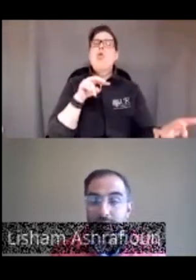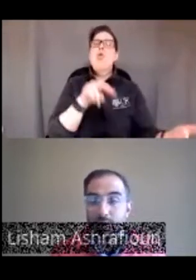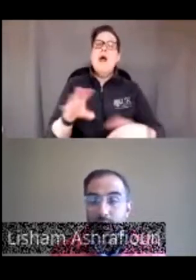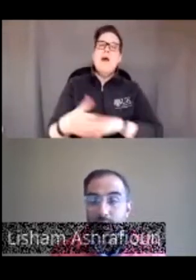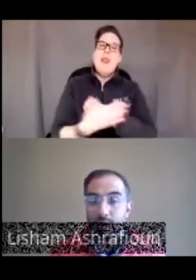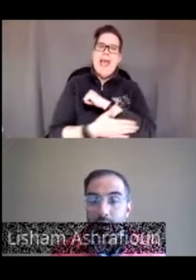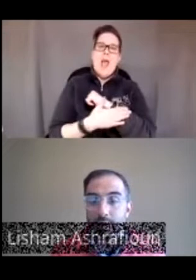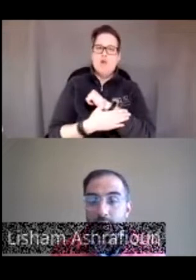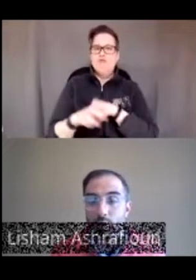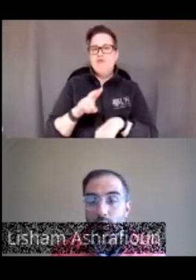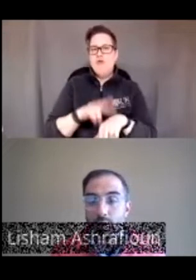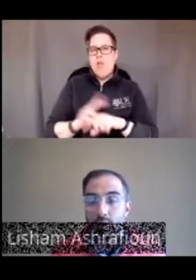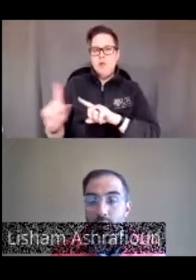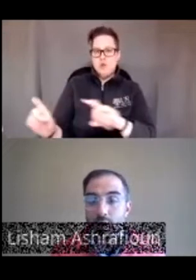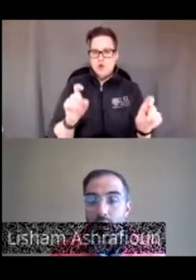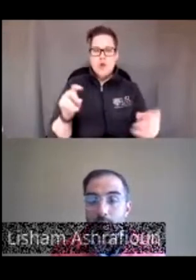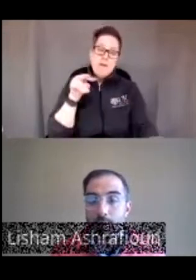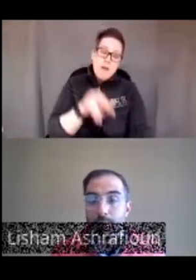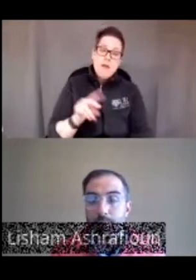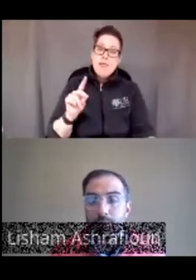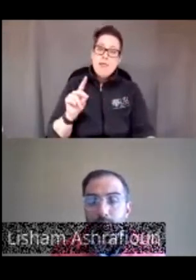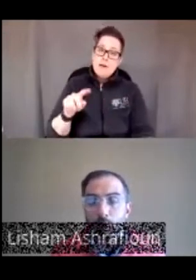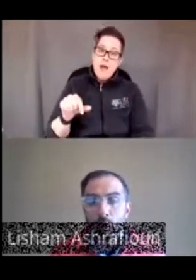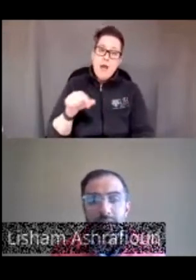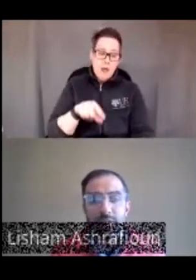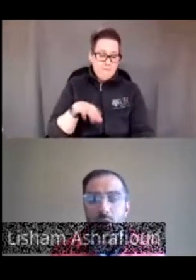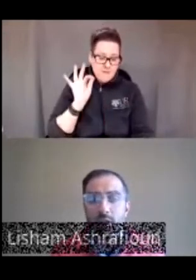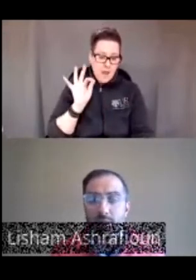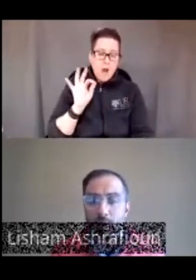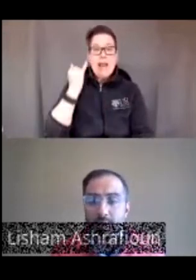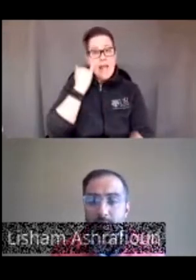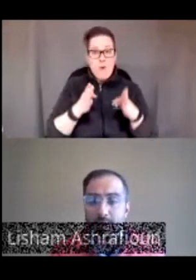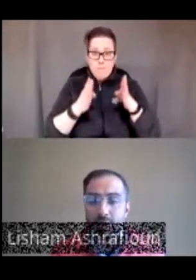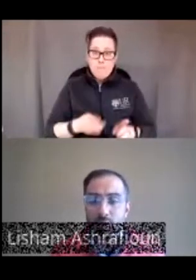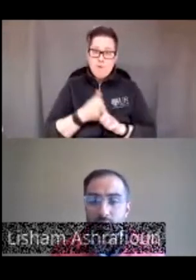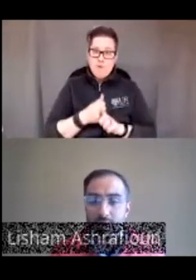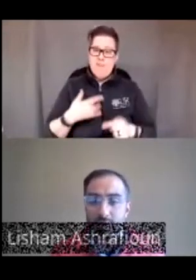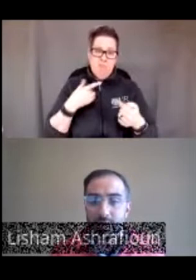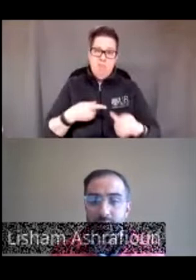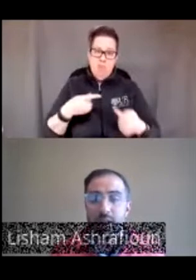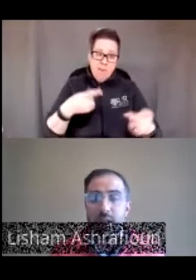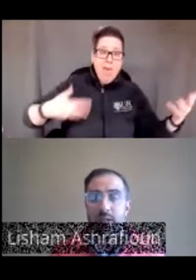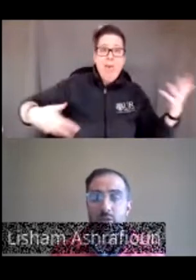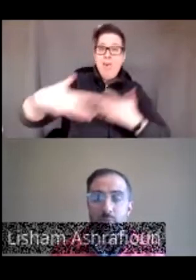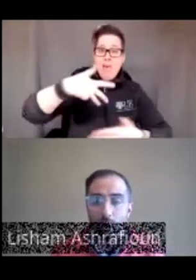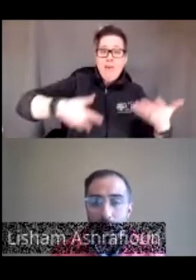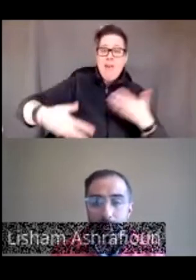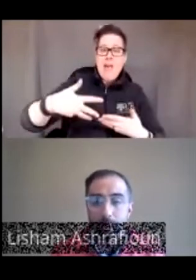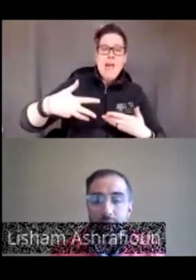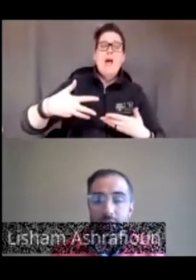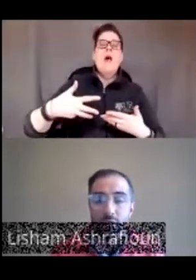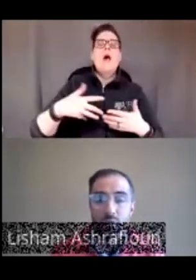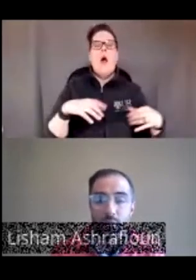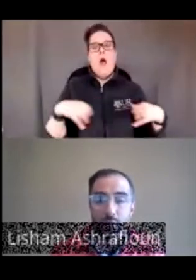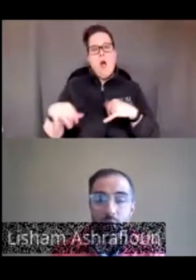and we found that individuals who had difficulties participating in social activities, this was more common